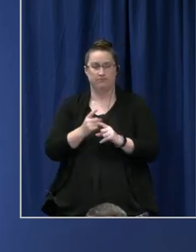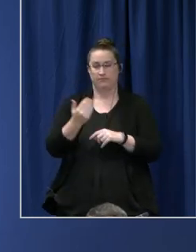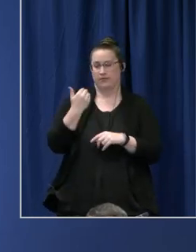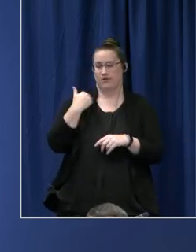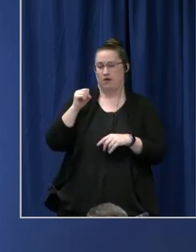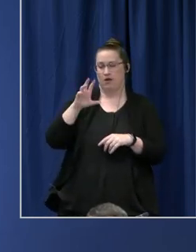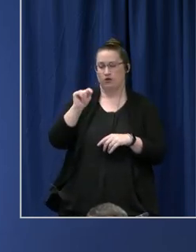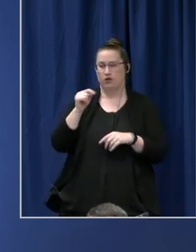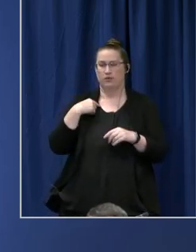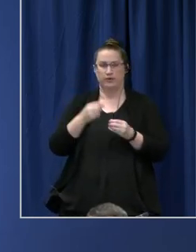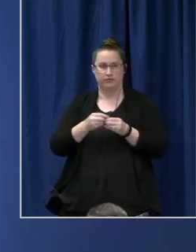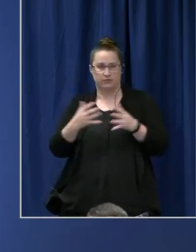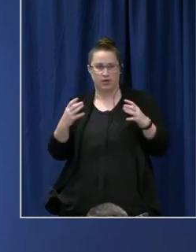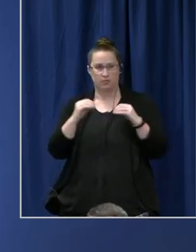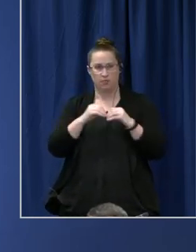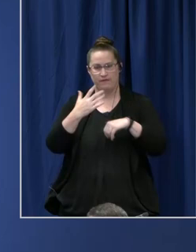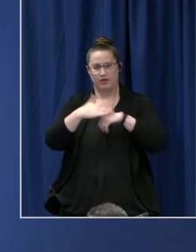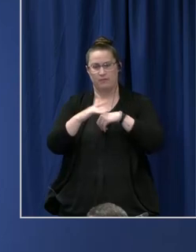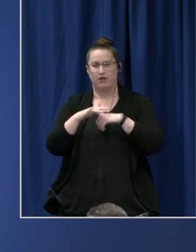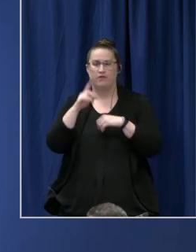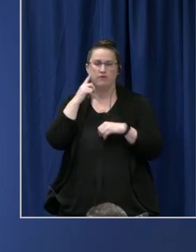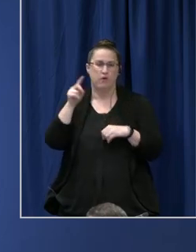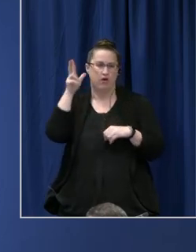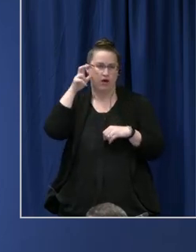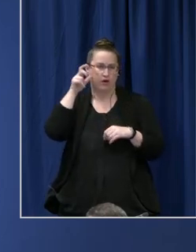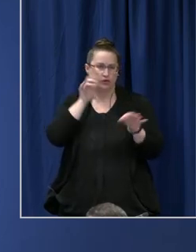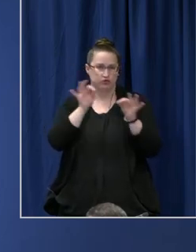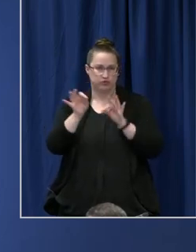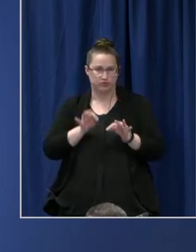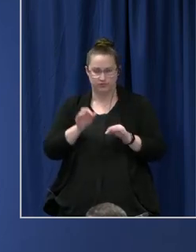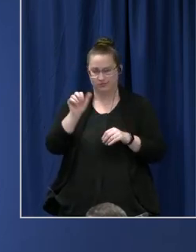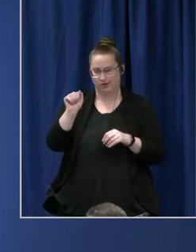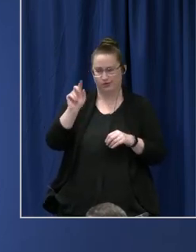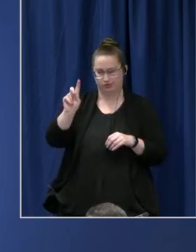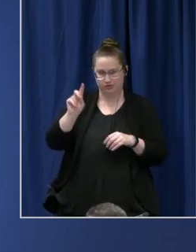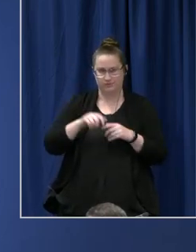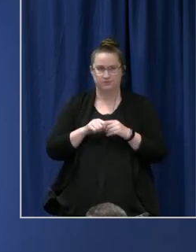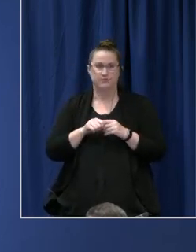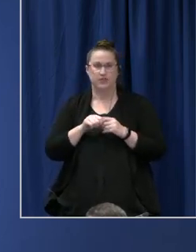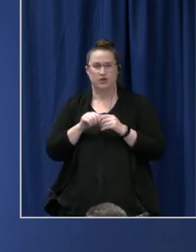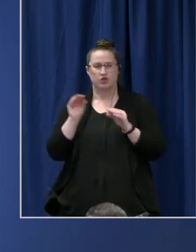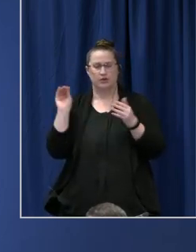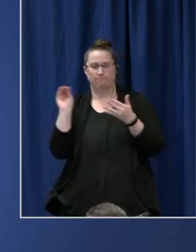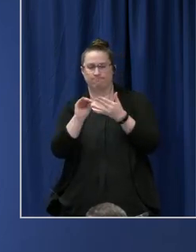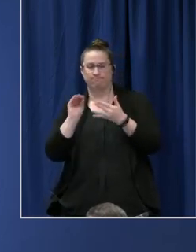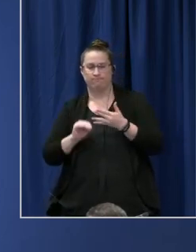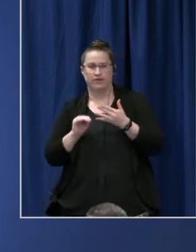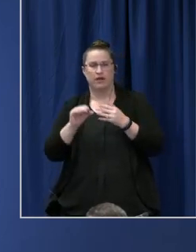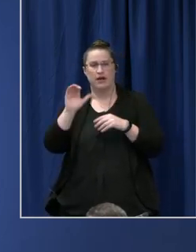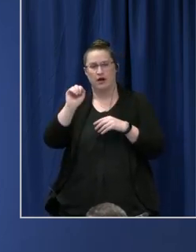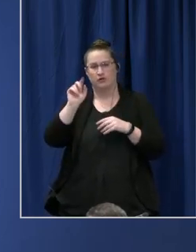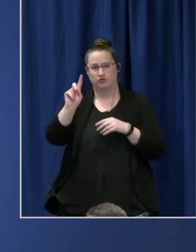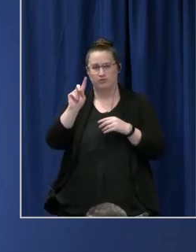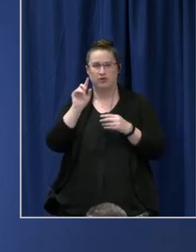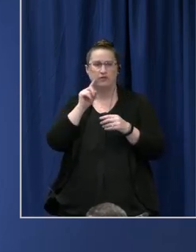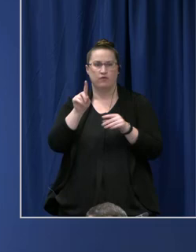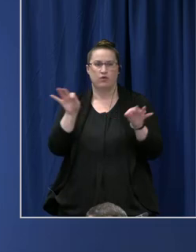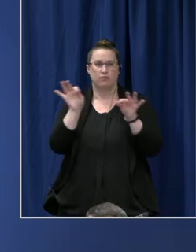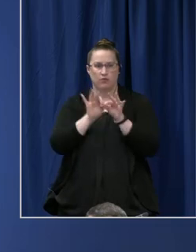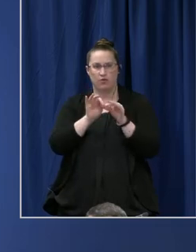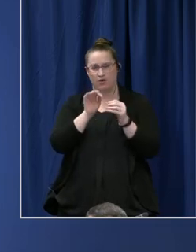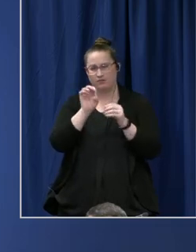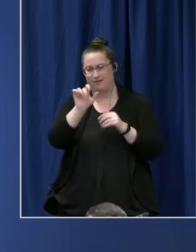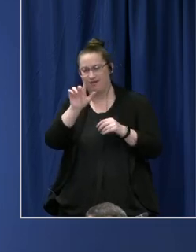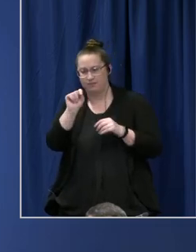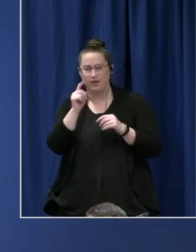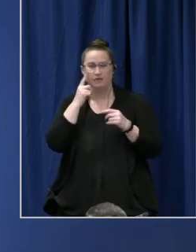we expanded the availability of audio description, which inserts narrated descriptions of a program's key visual elements into natural pauses